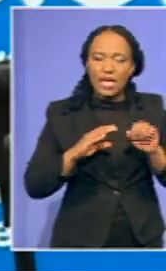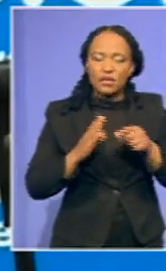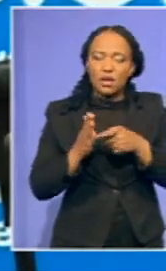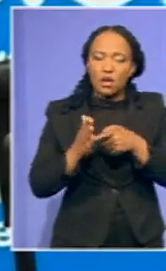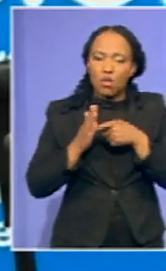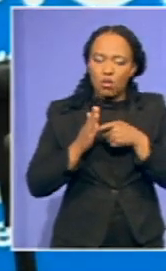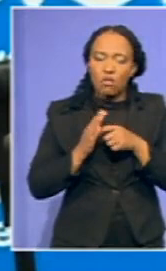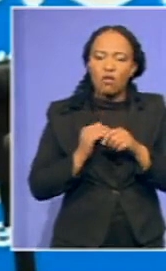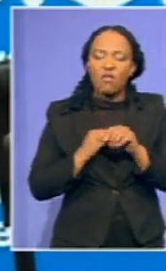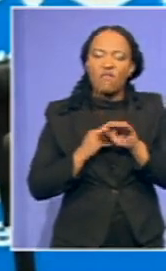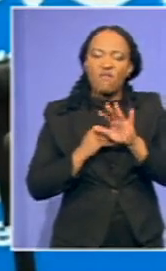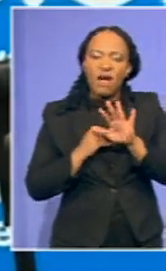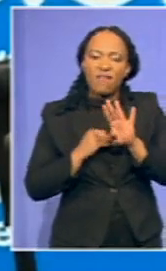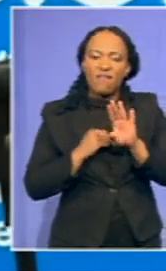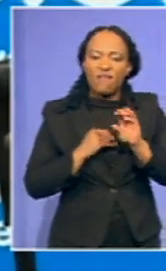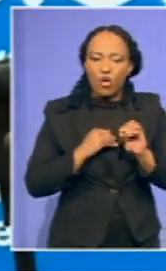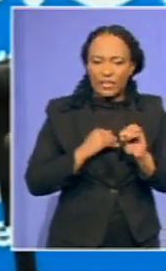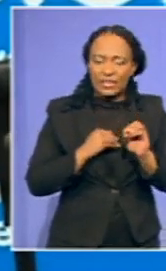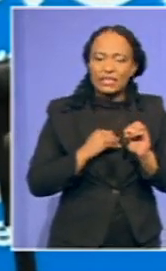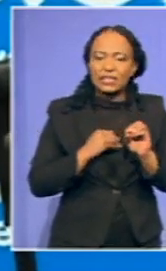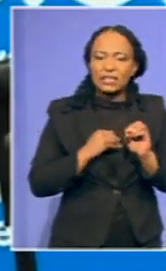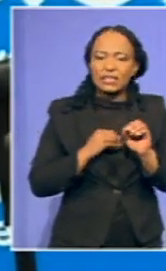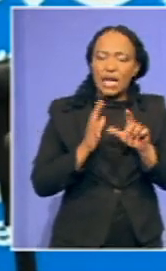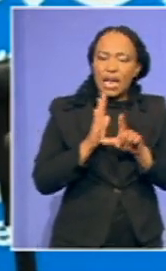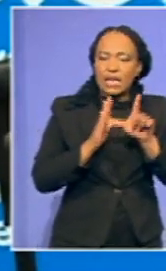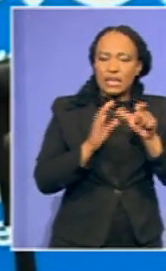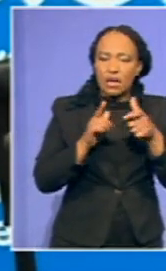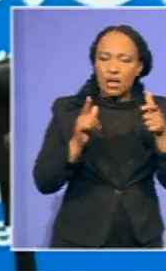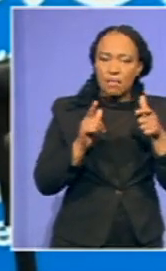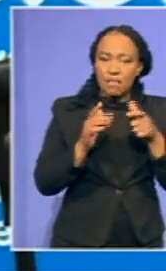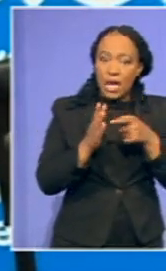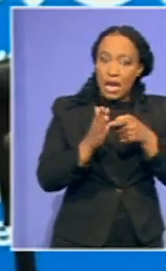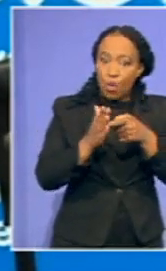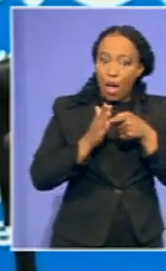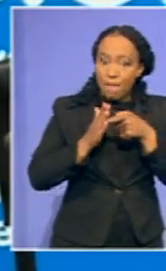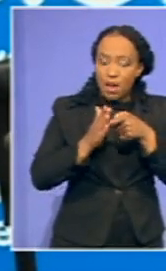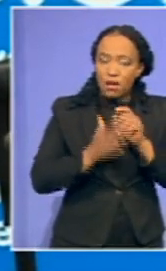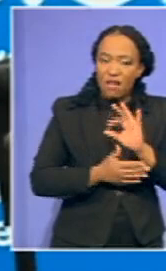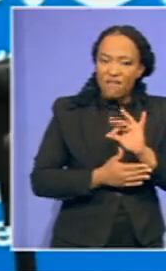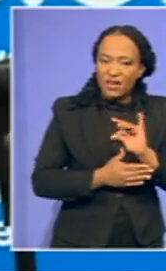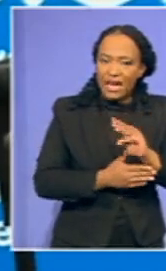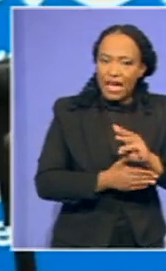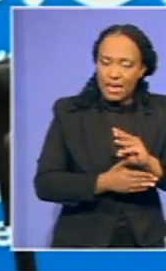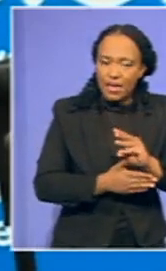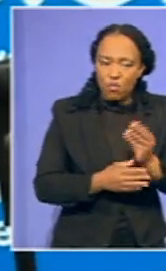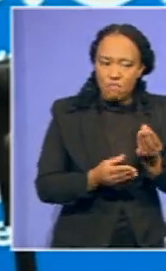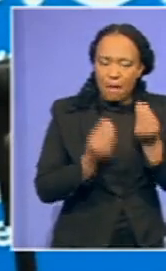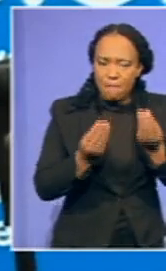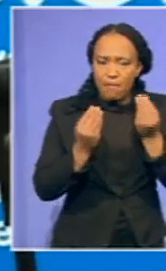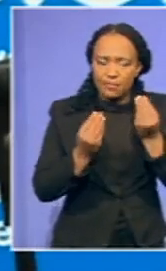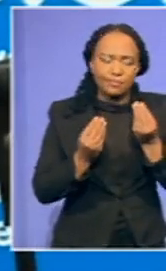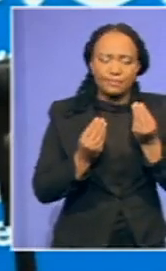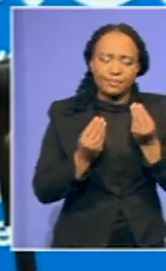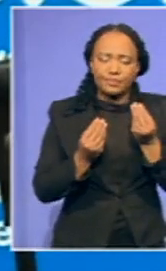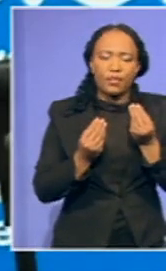of 540 megalitres, we do not meet the requirements every day. I think that's a story we want to say, so that we have made a